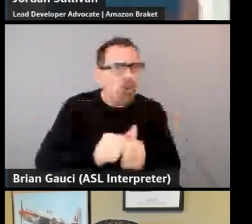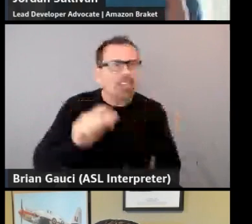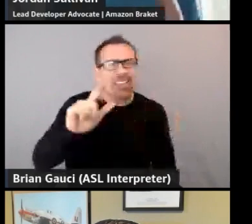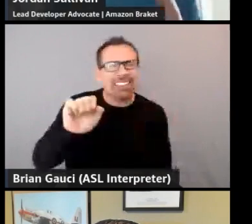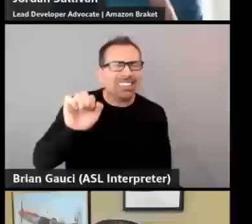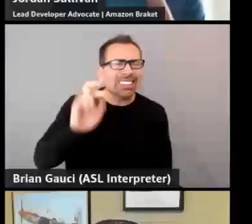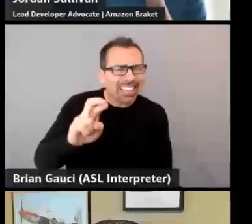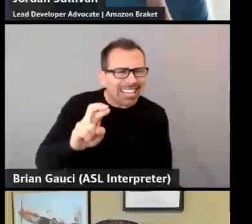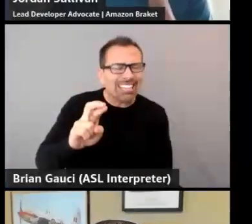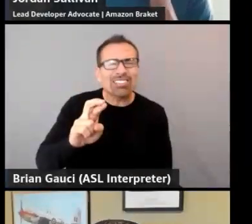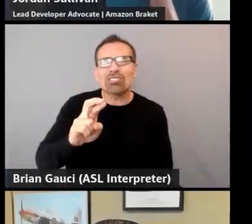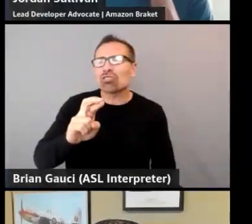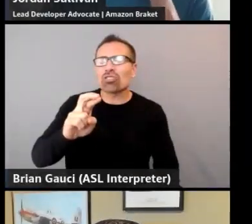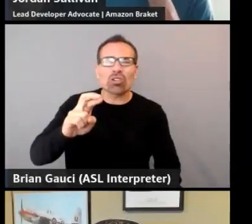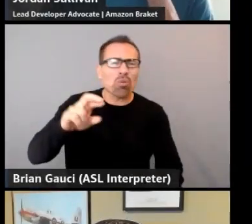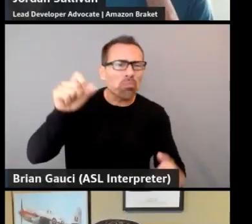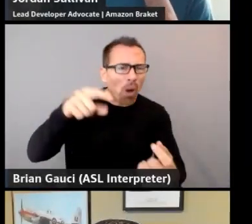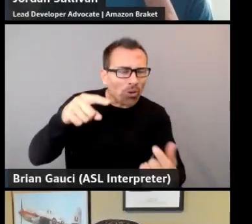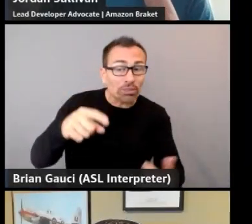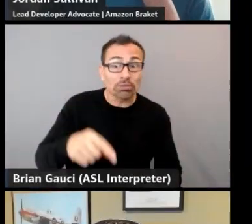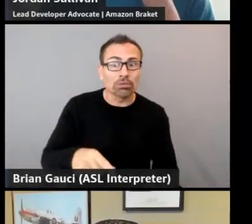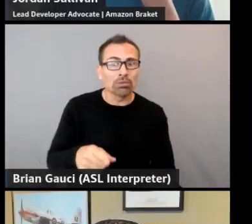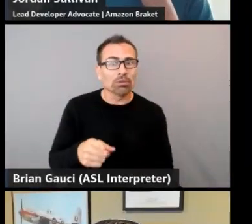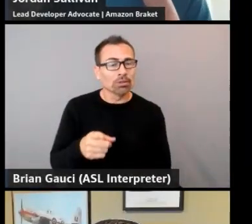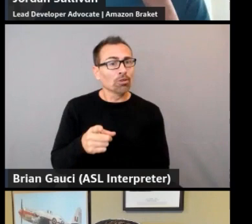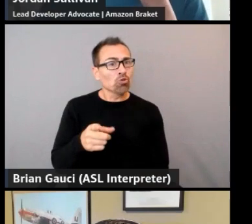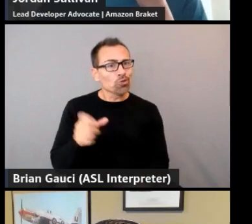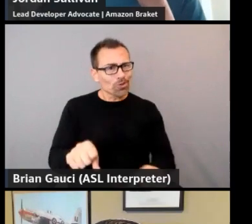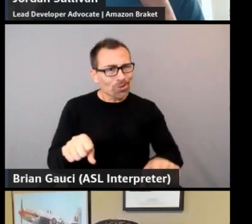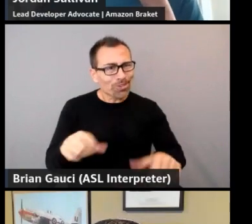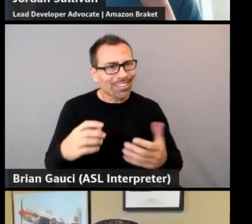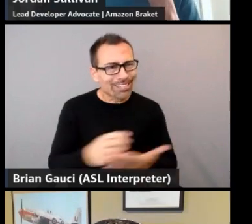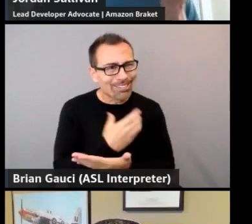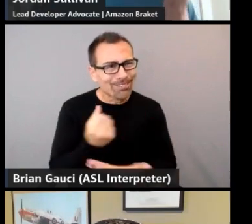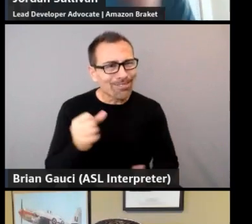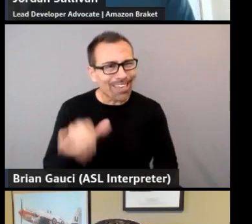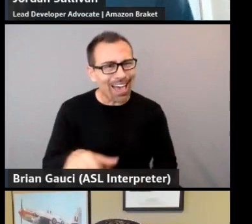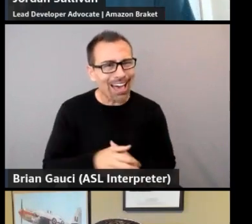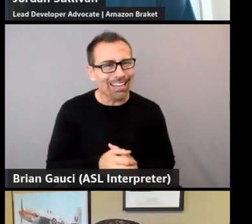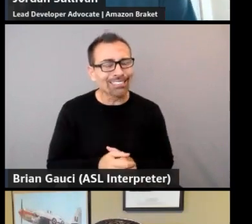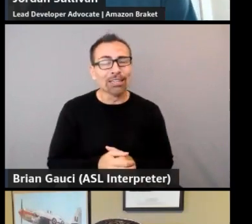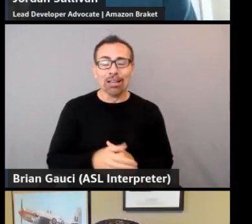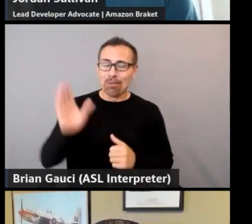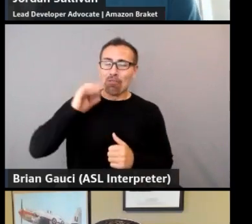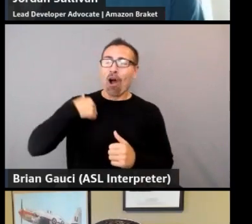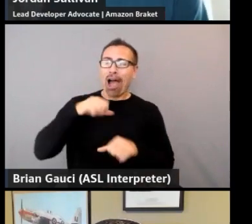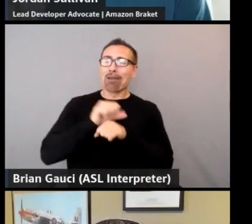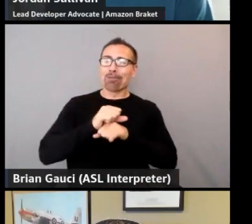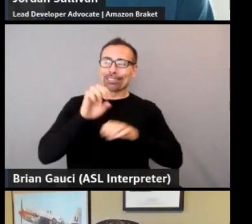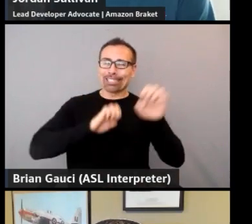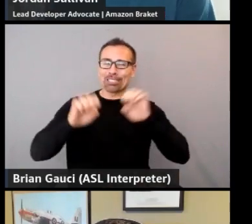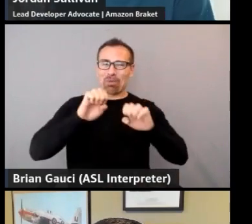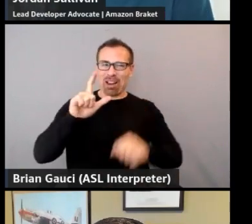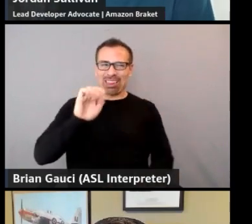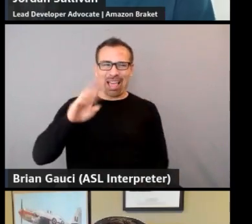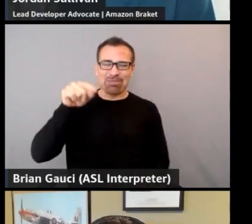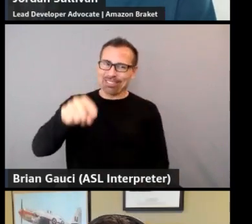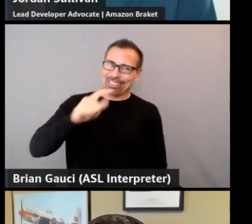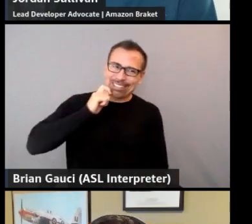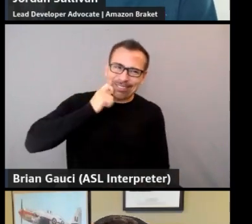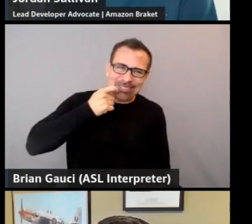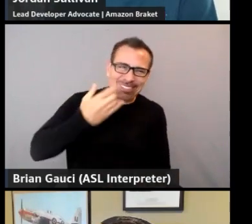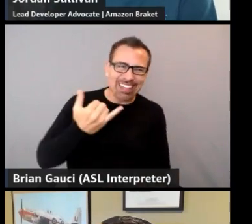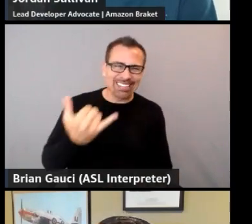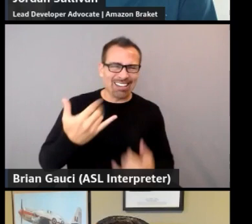It's I don't know. It's kind of mind blowing to me. I used to also work in an experimental lab, so it's very cool that this is so integrated nowadays.